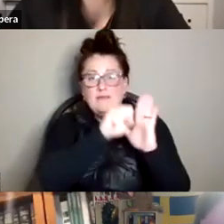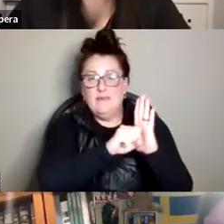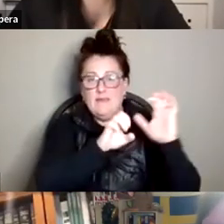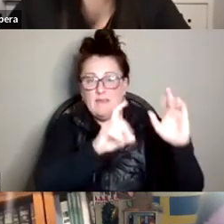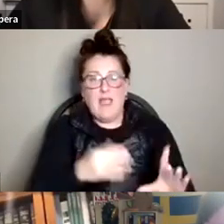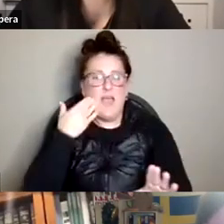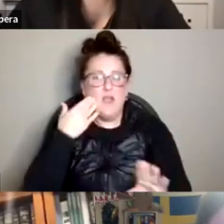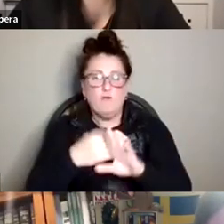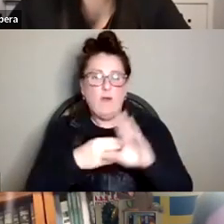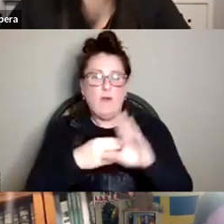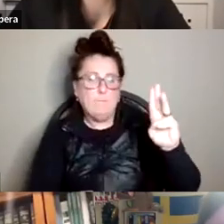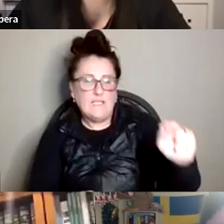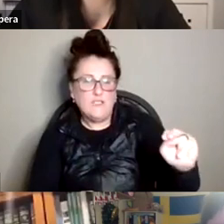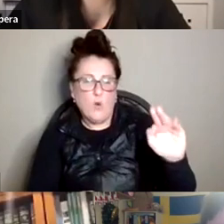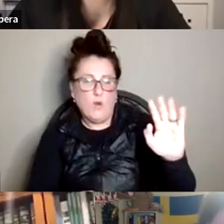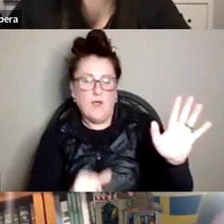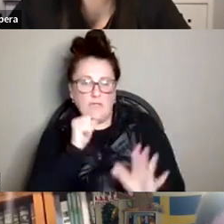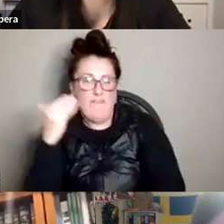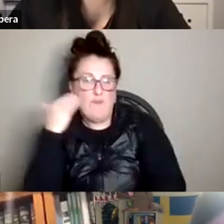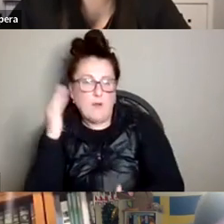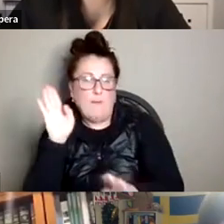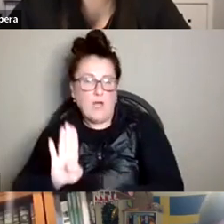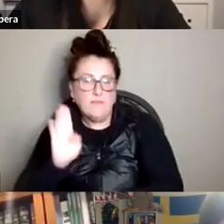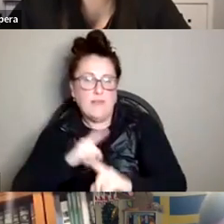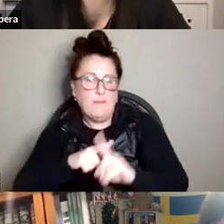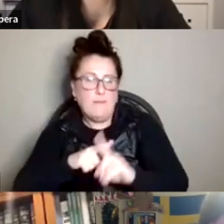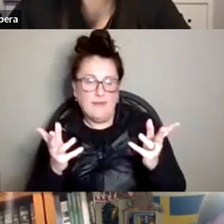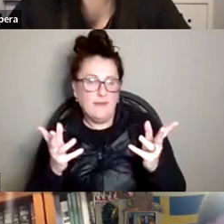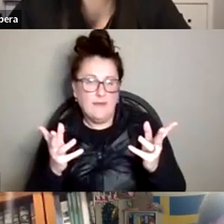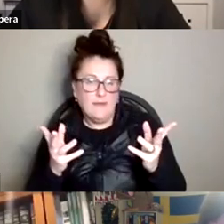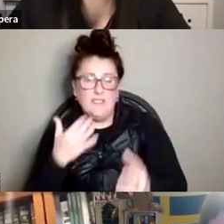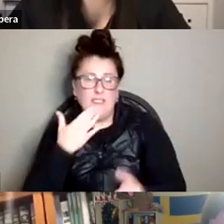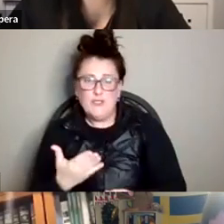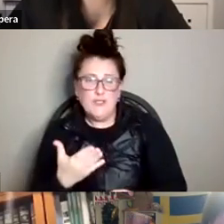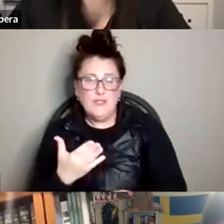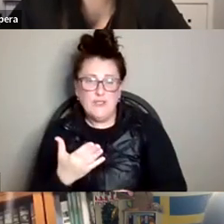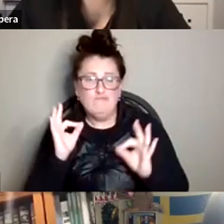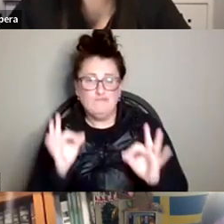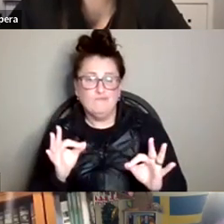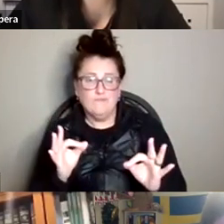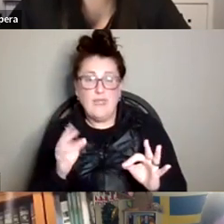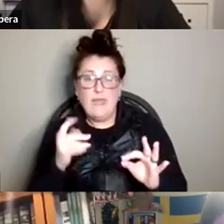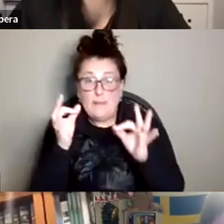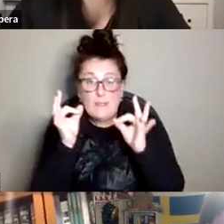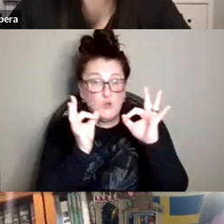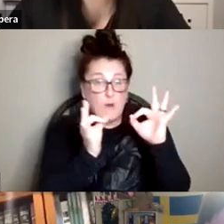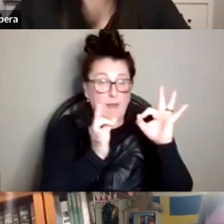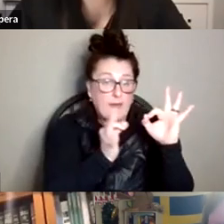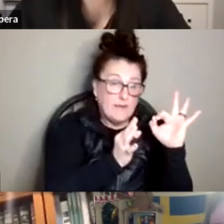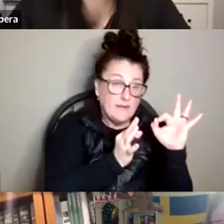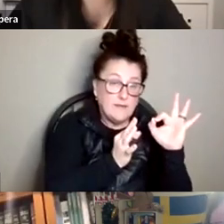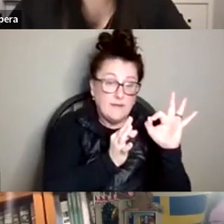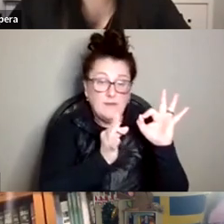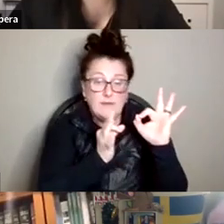she came from Minnesota and wasn't familiar with Boston, but I think she did darn good. She was a little distracted because